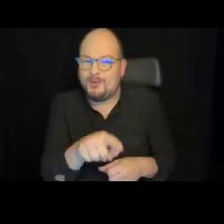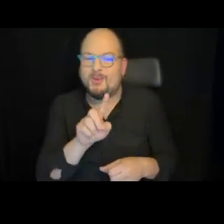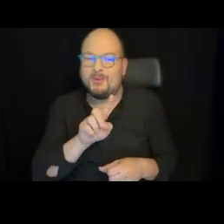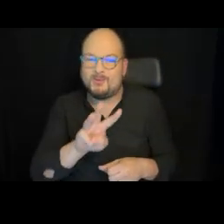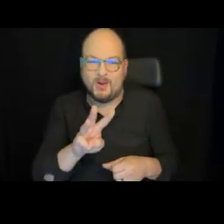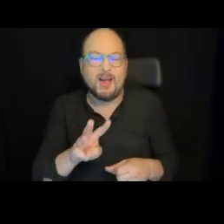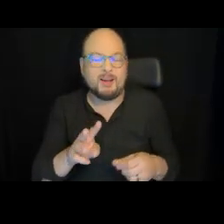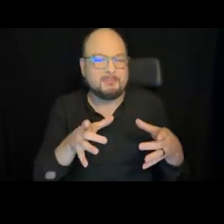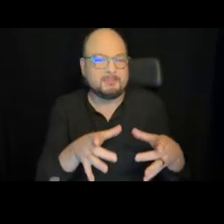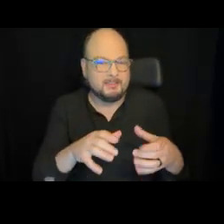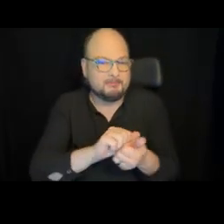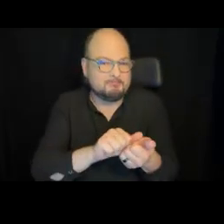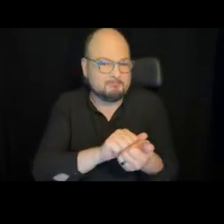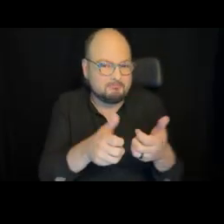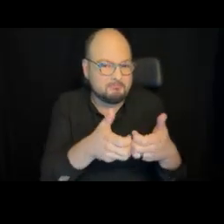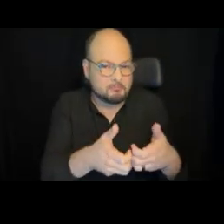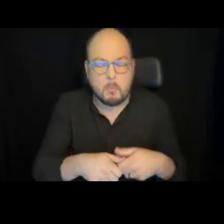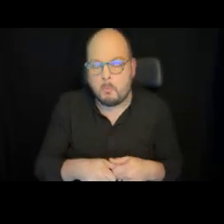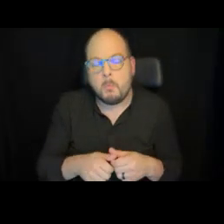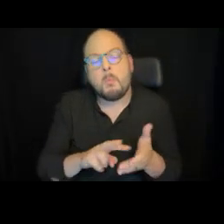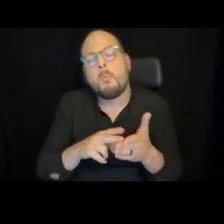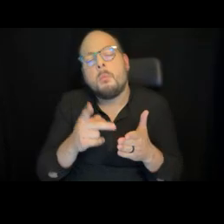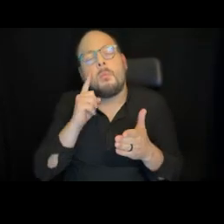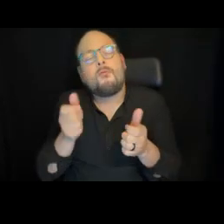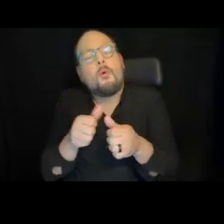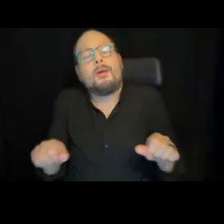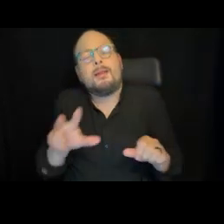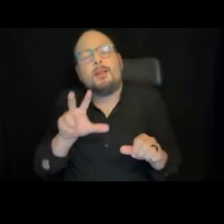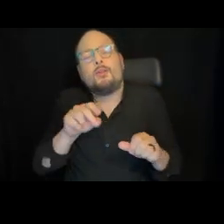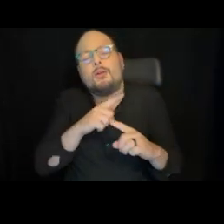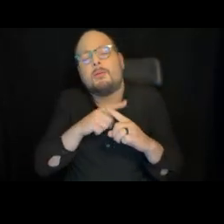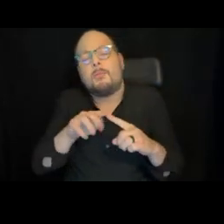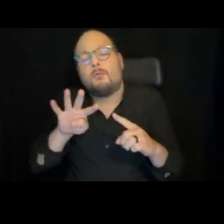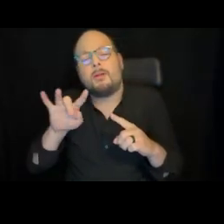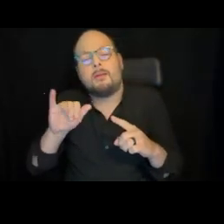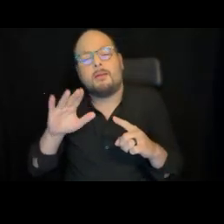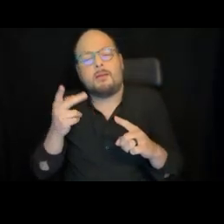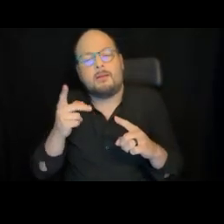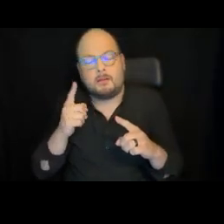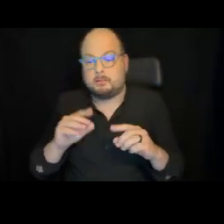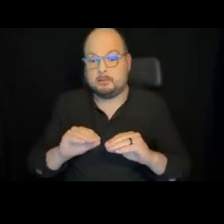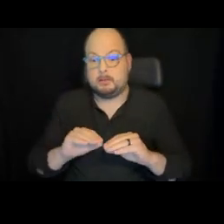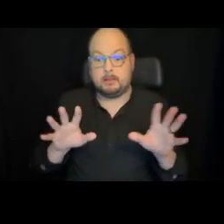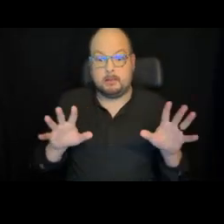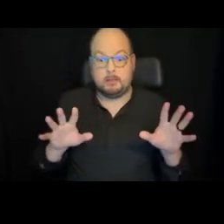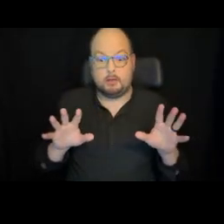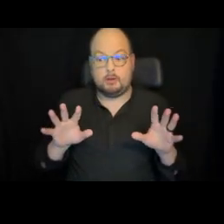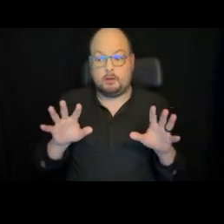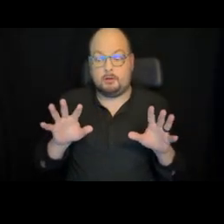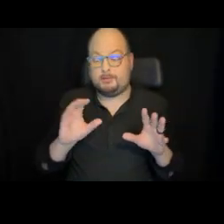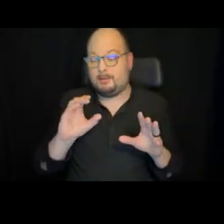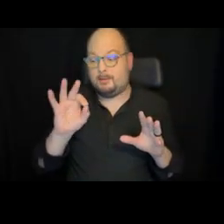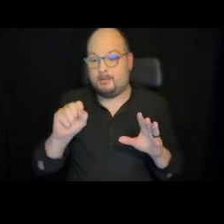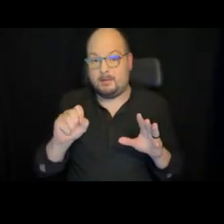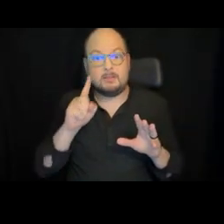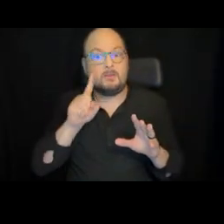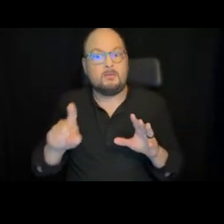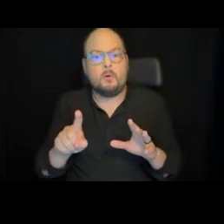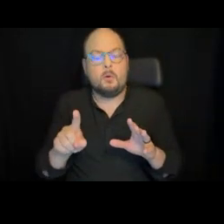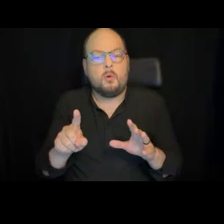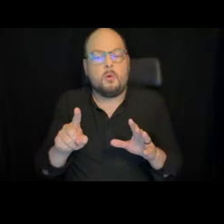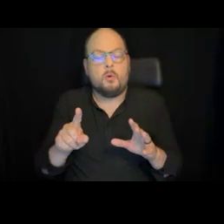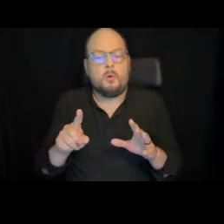facilitate placing the 30-inch by 48-inch clear floor space for the dishwasher adjacent to the dishwasher, allowing